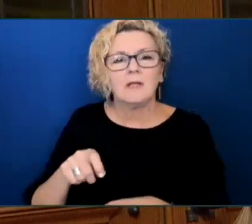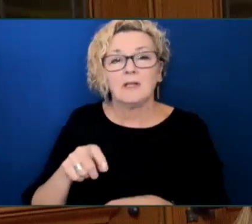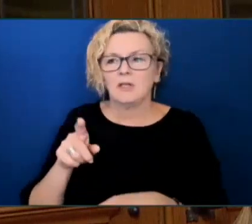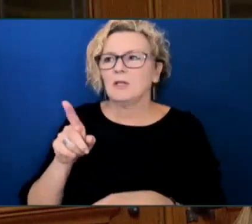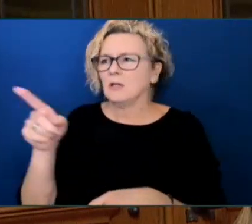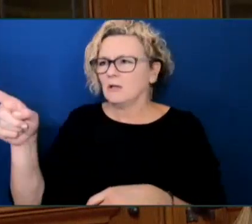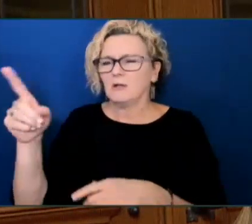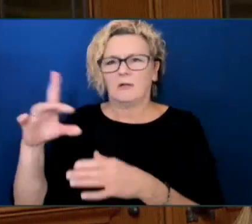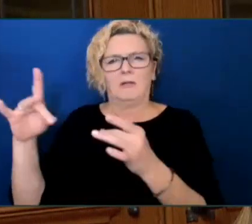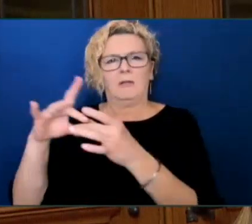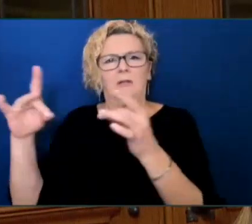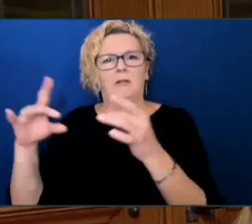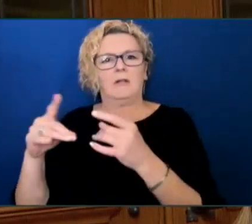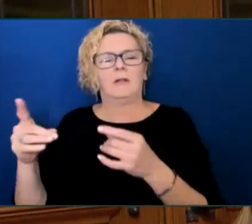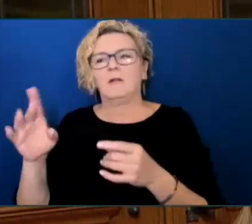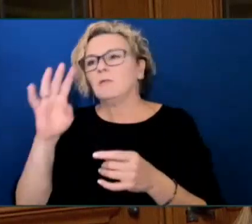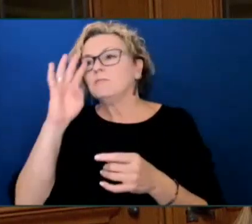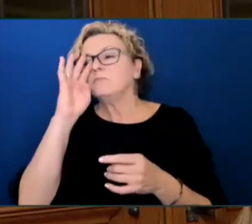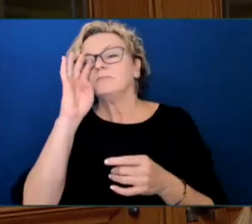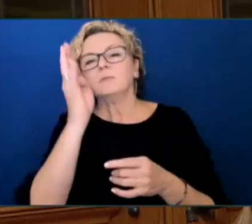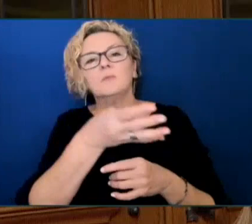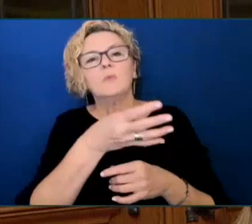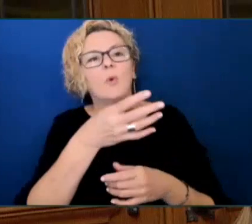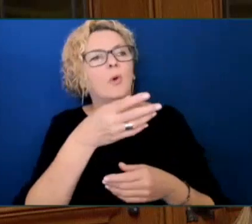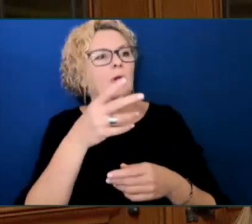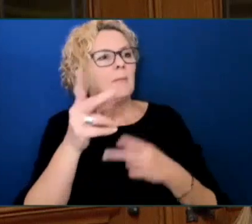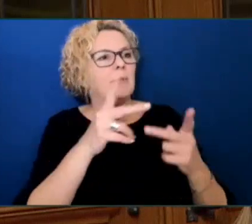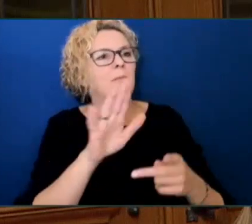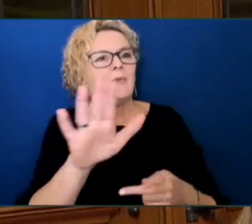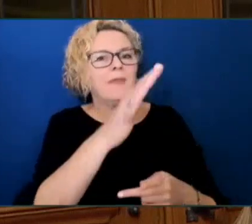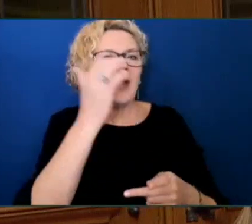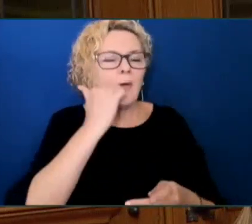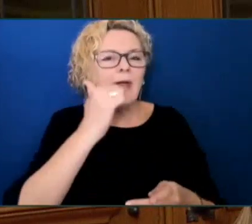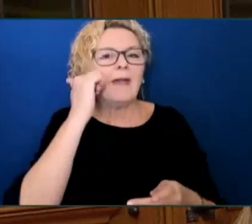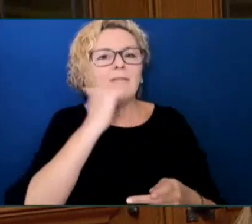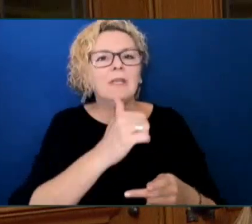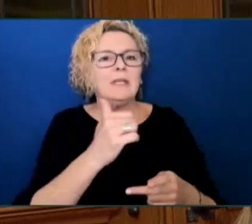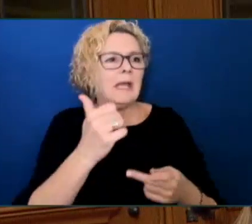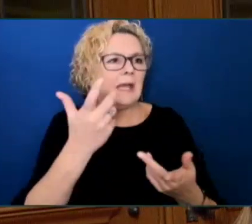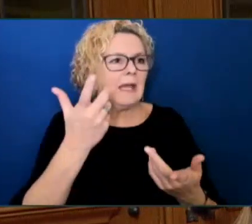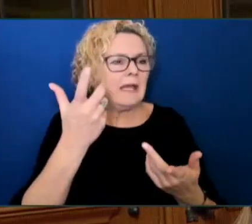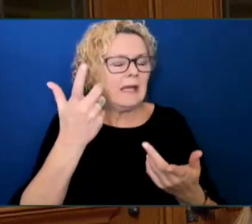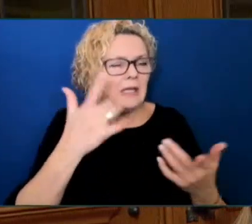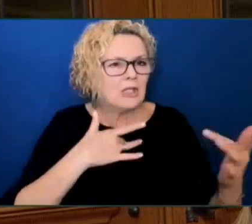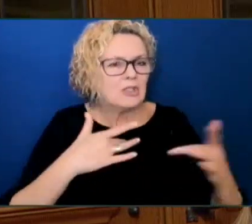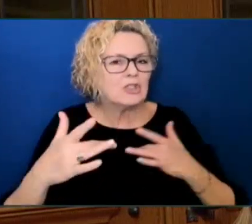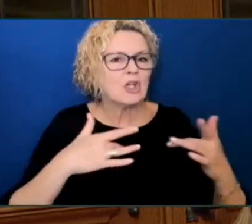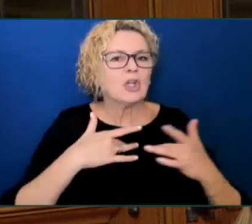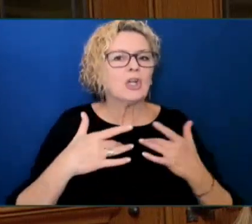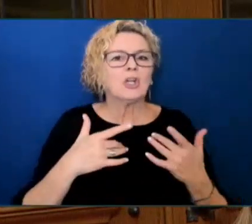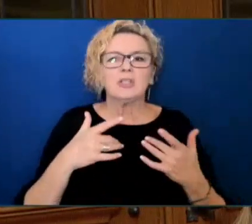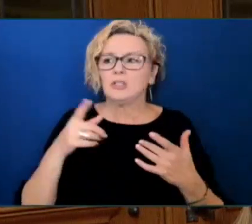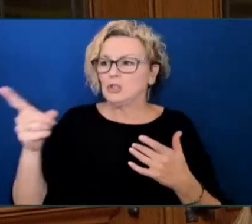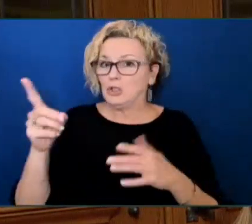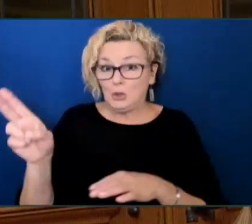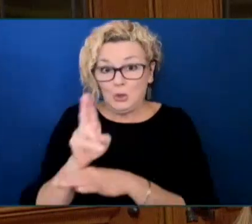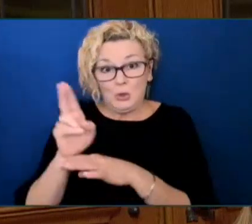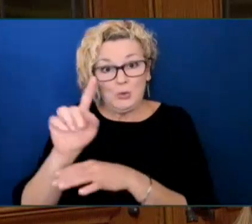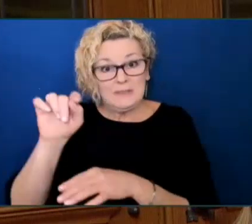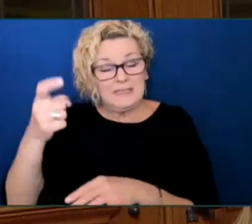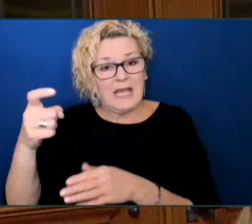people, I would ask that he stop wasting tax dollars taken from British Columbians to fund the BC NDP's virtual